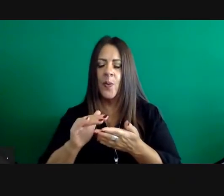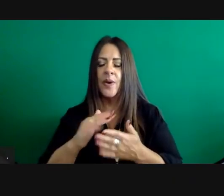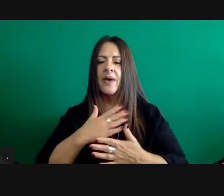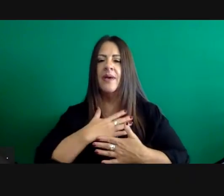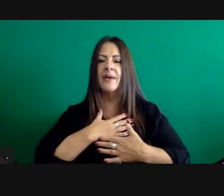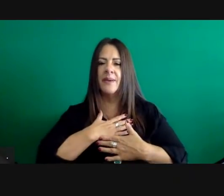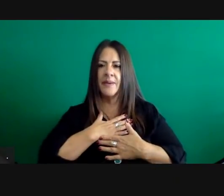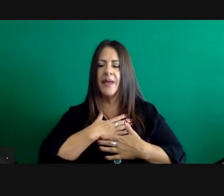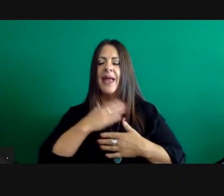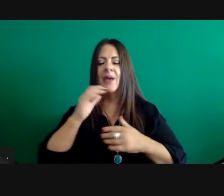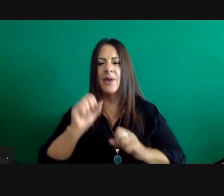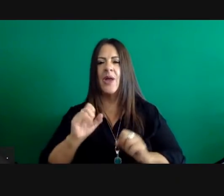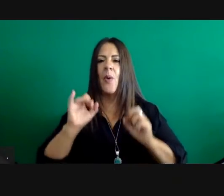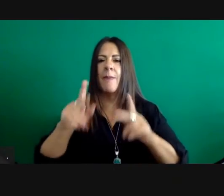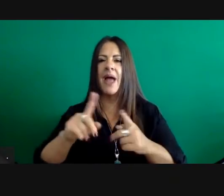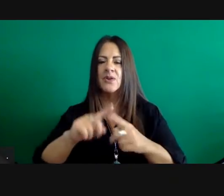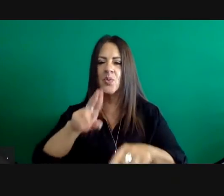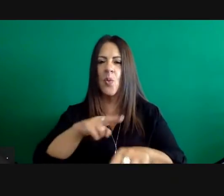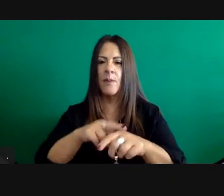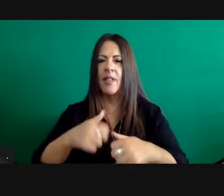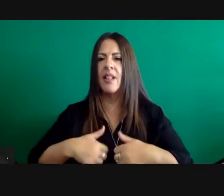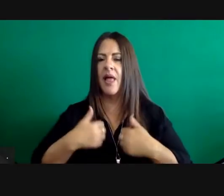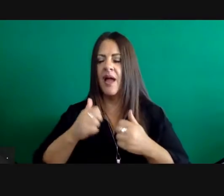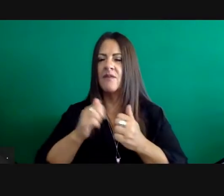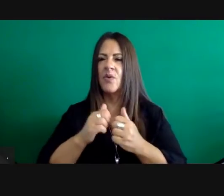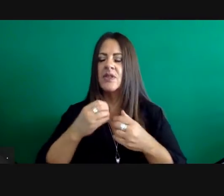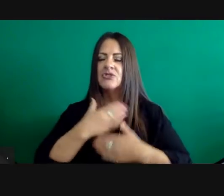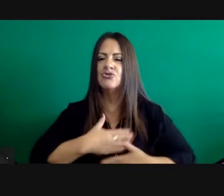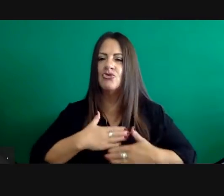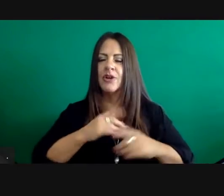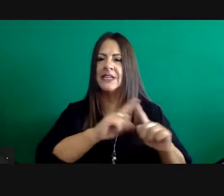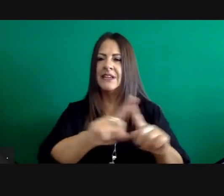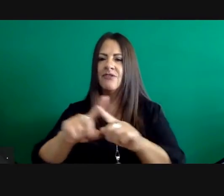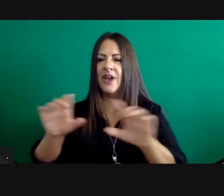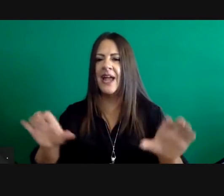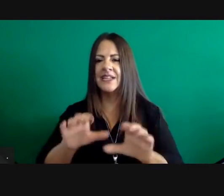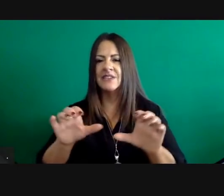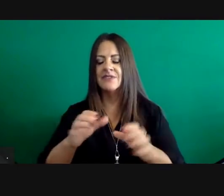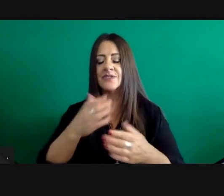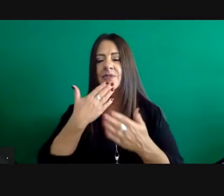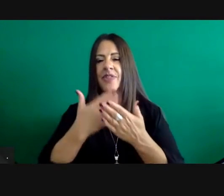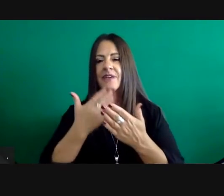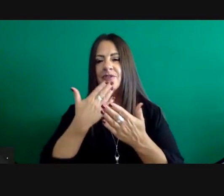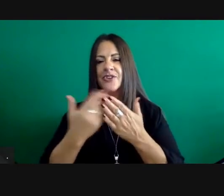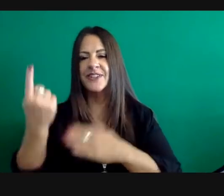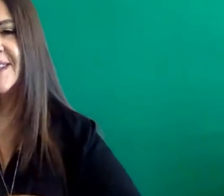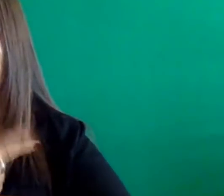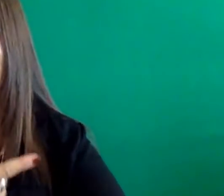with that, I'll end and wish you a good rest of your afternoon.